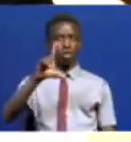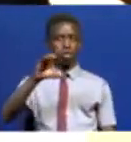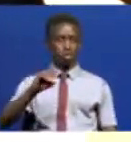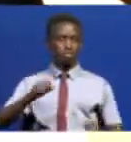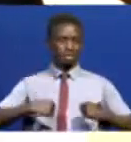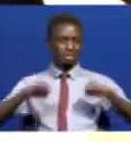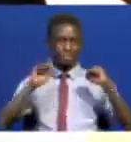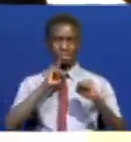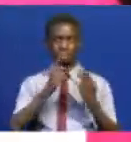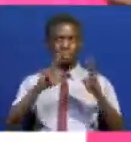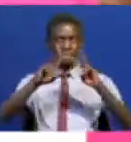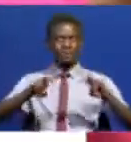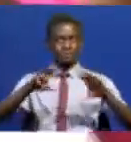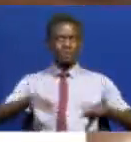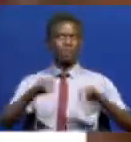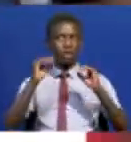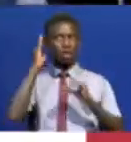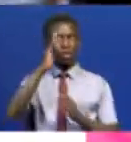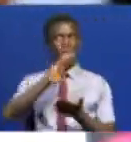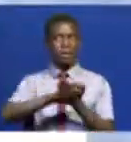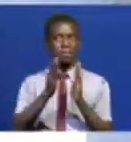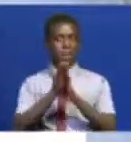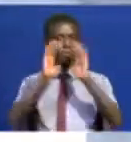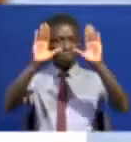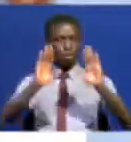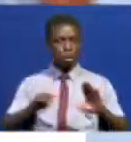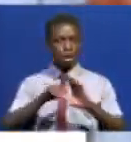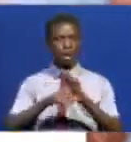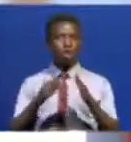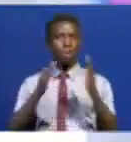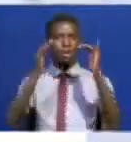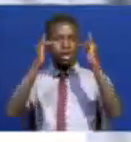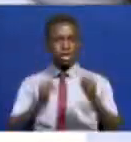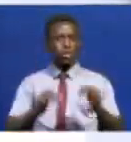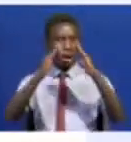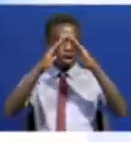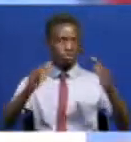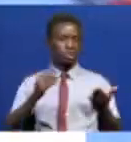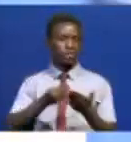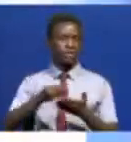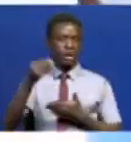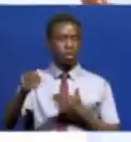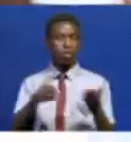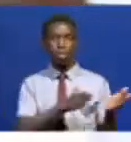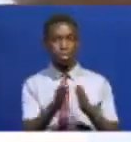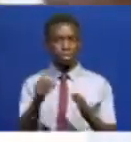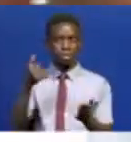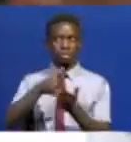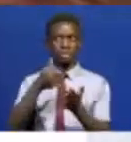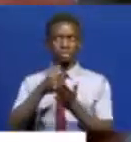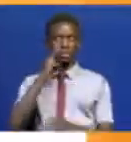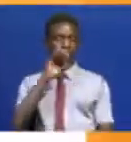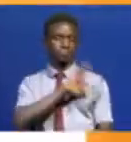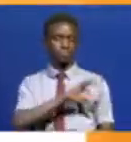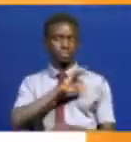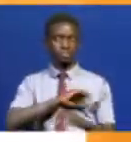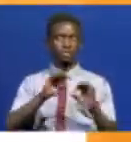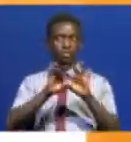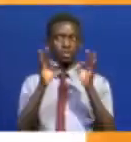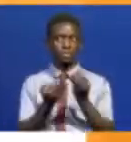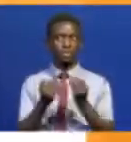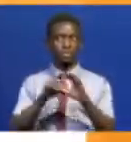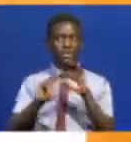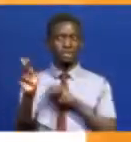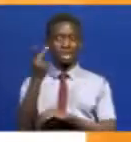finding will be instrumental in unlocking new housing finance opportunities for low-income families in Kenya. The